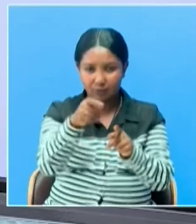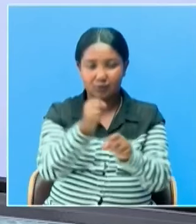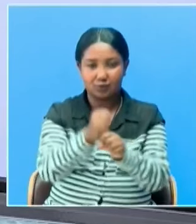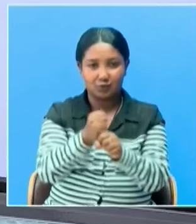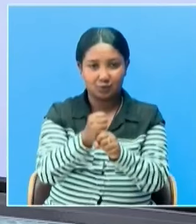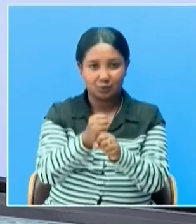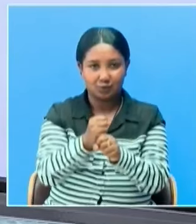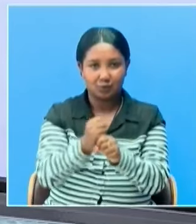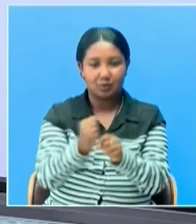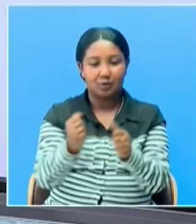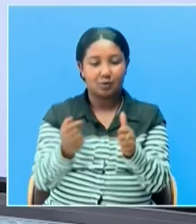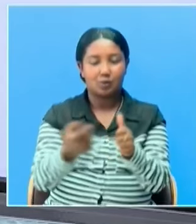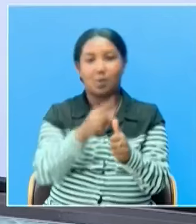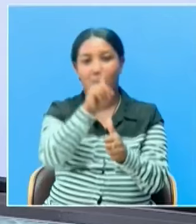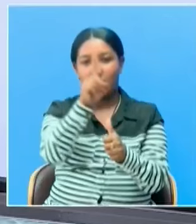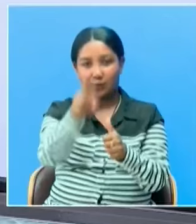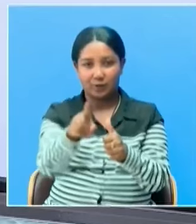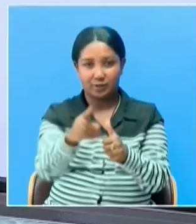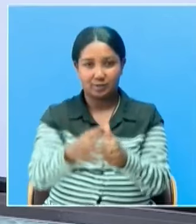Question number 1.